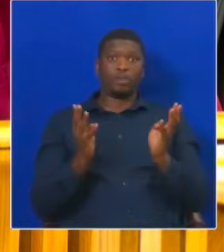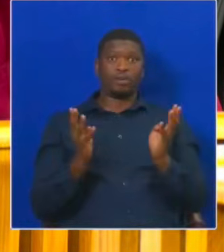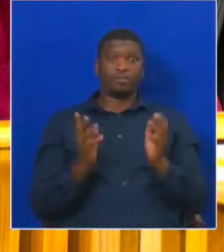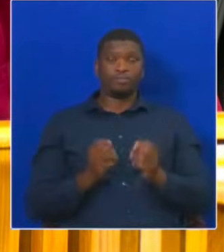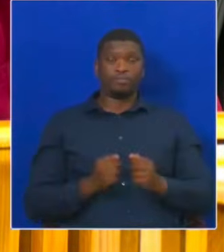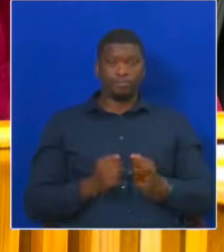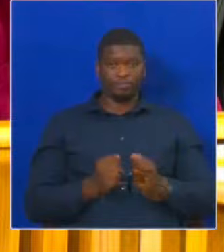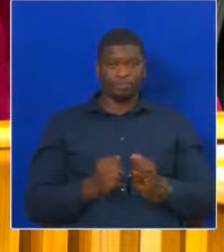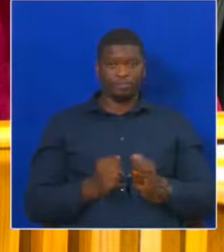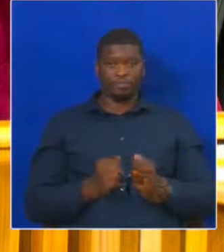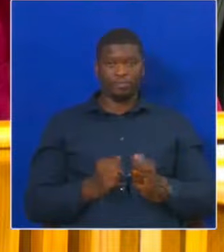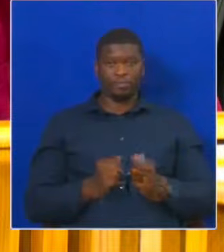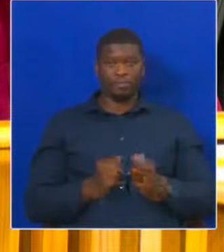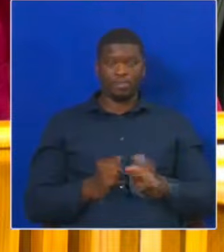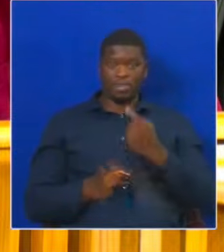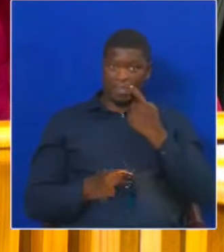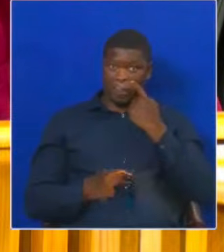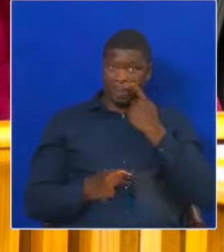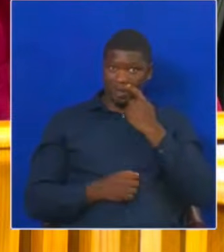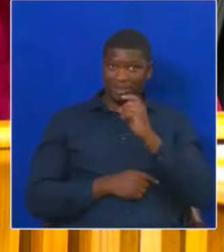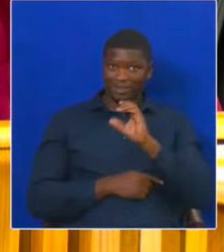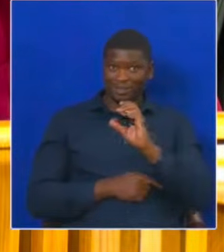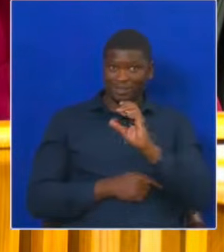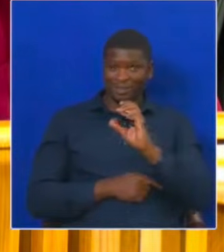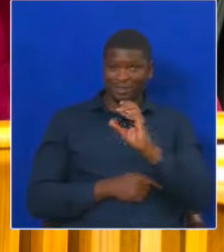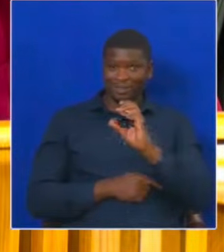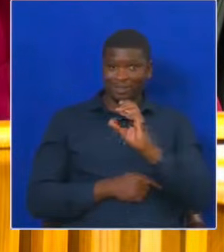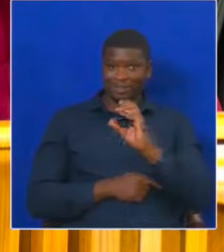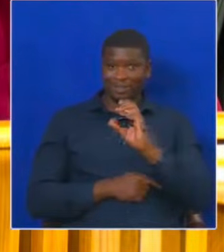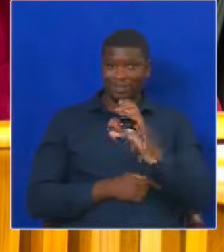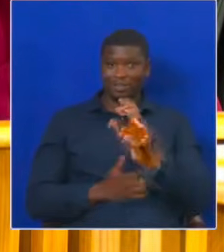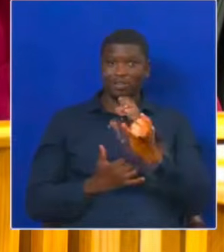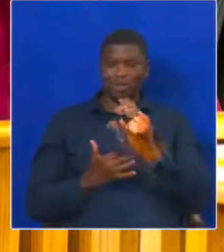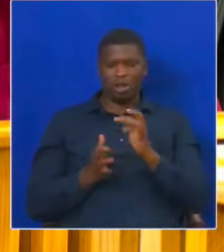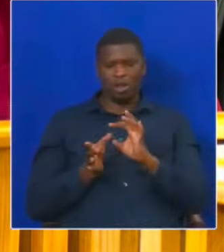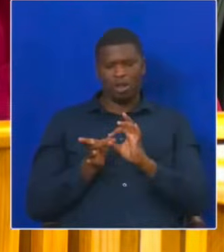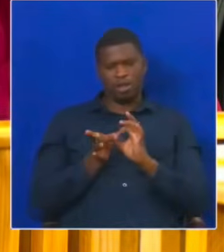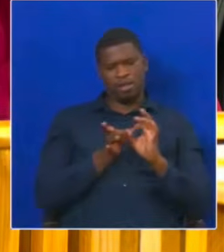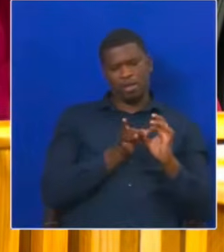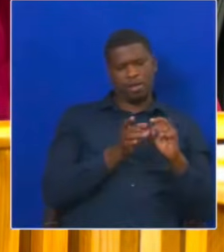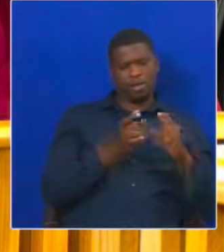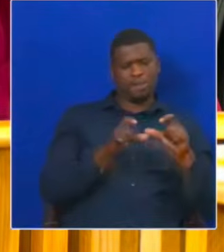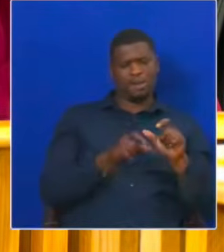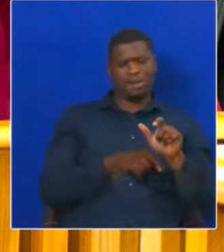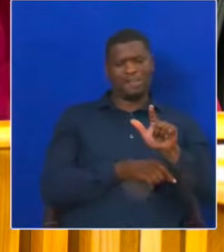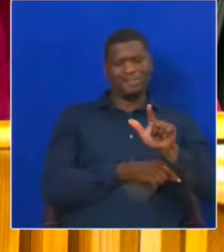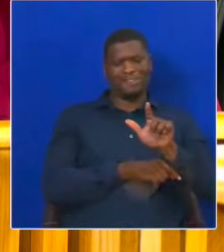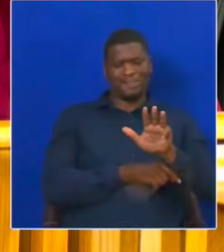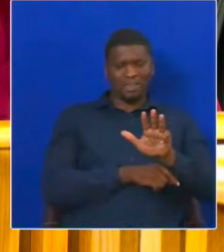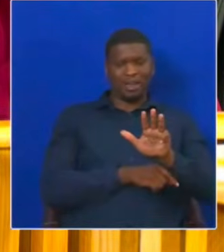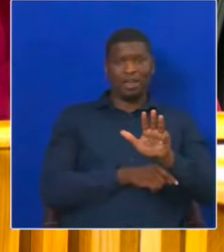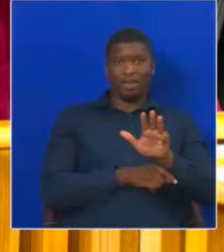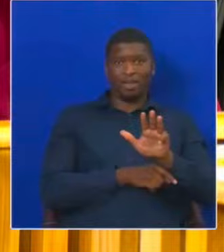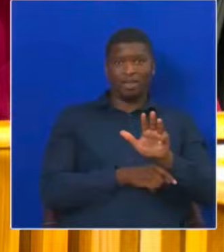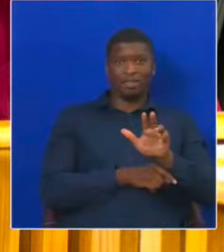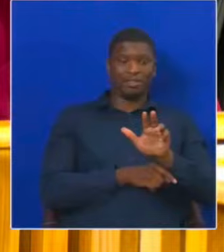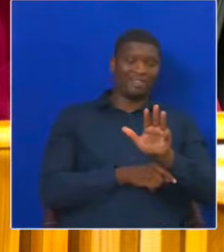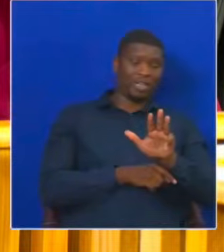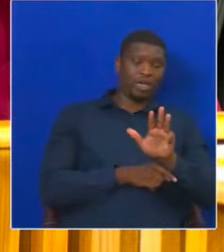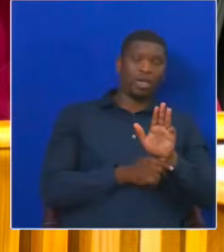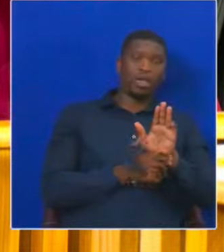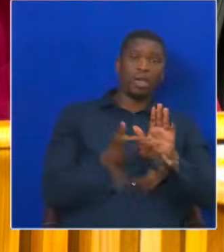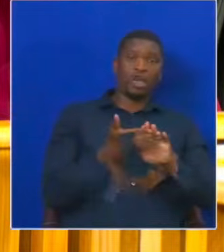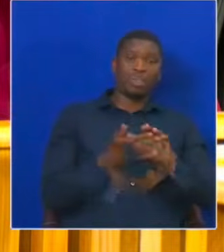Witness C, with reference to paragraph 79 and 80, please then inform the